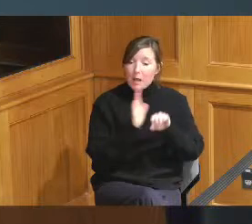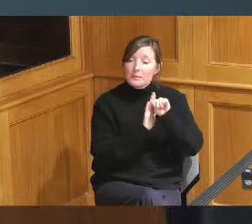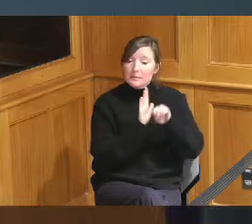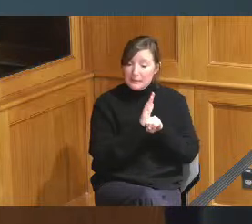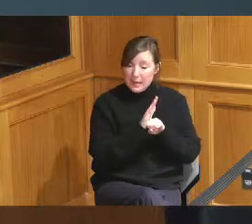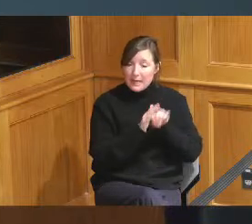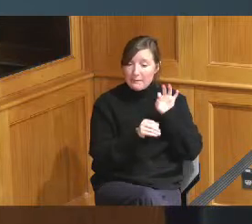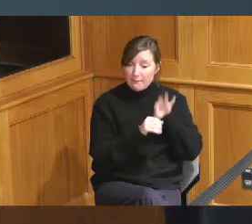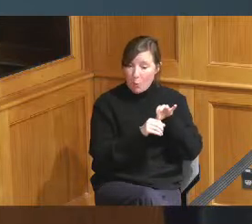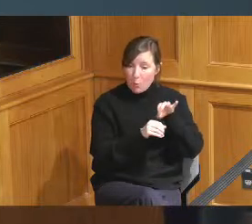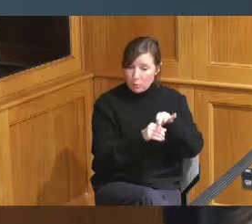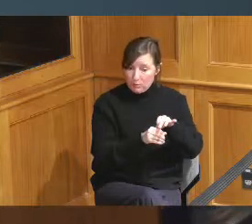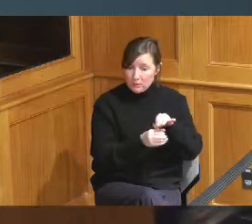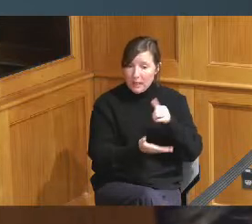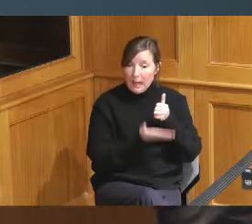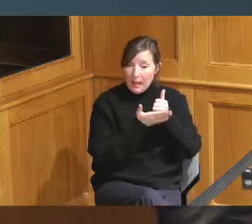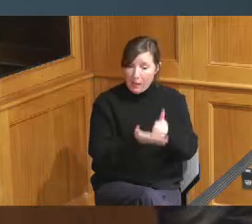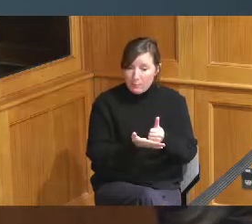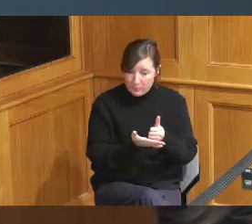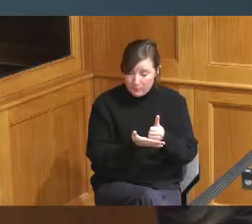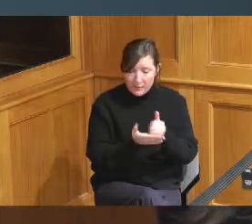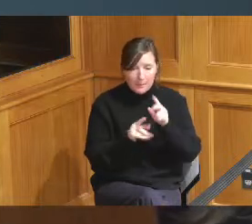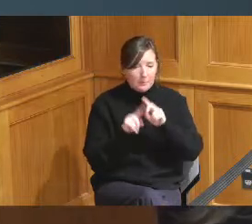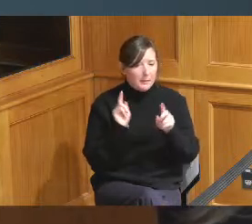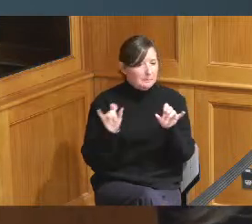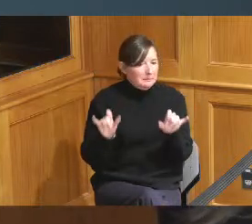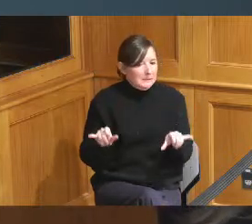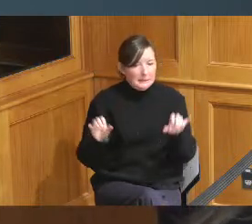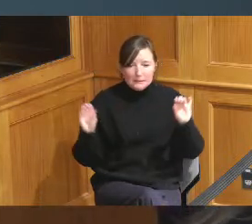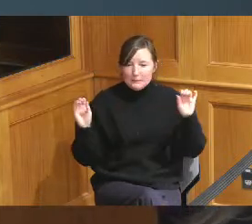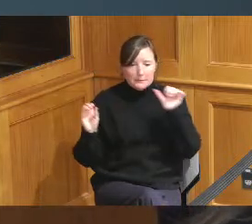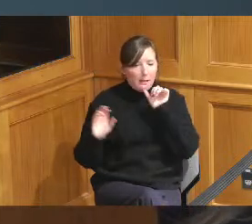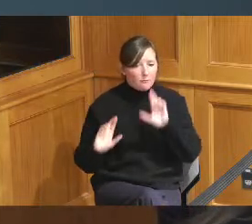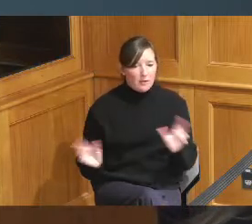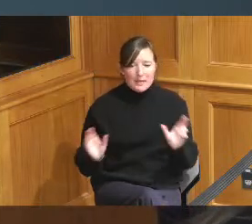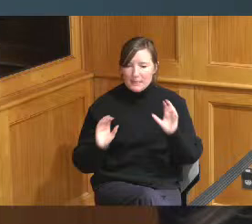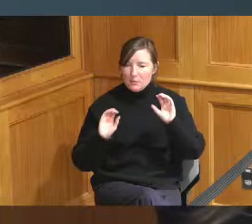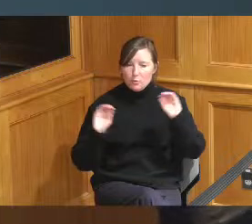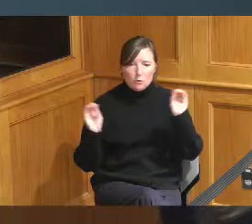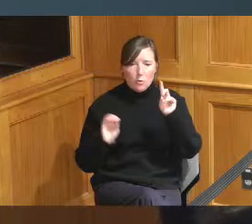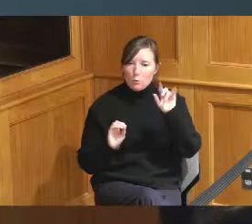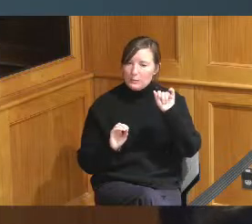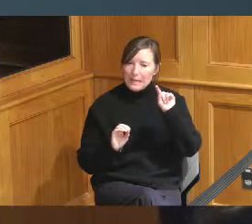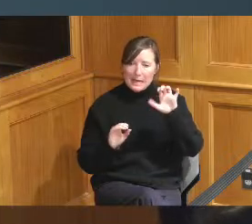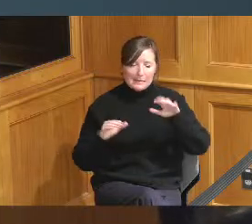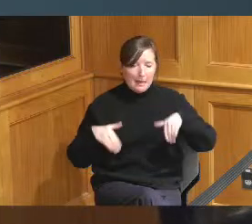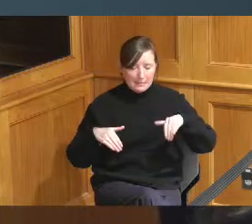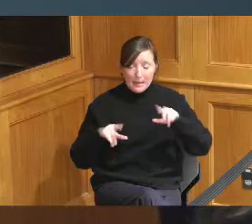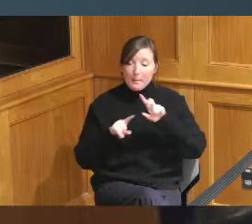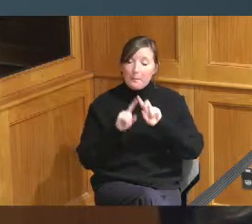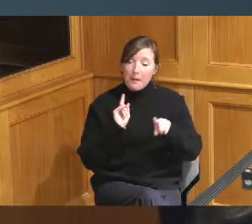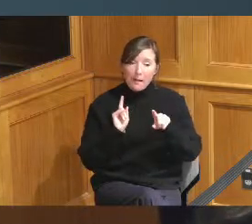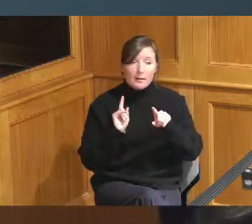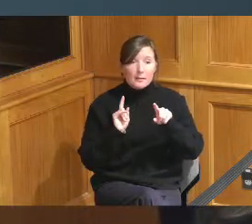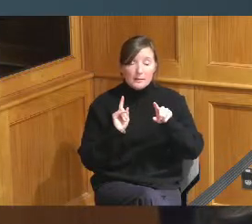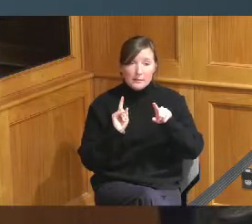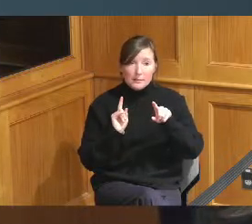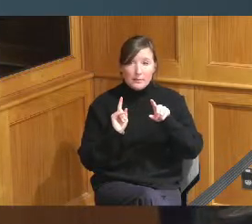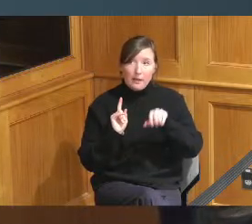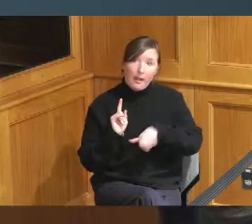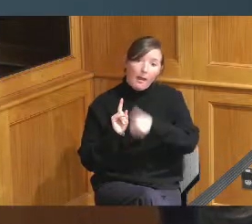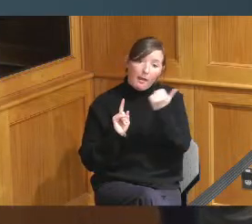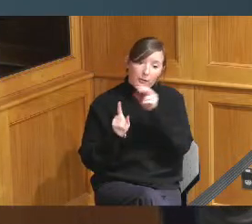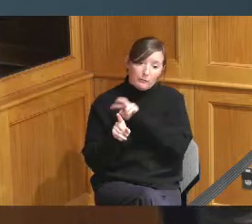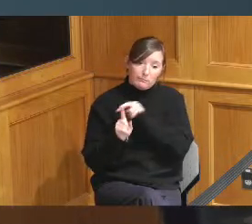in, but we're still not, we don't have a date. We're not ready for that. That will not come. But then on the back